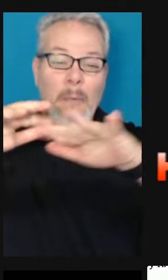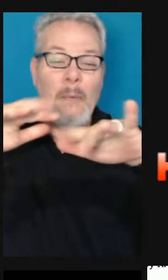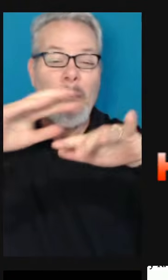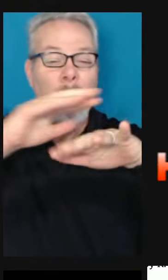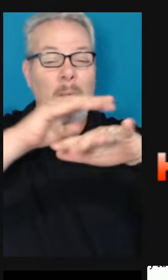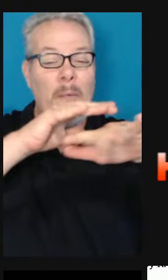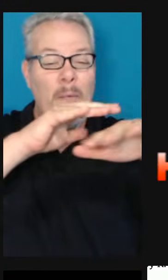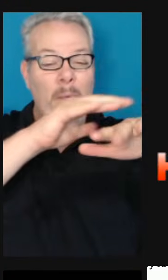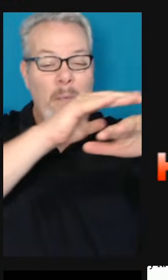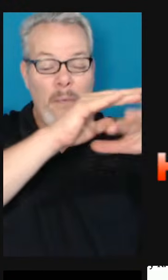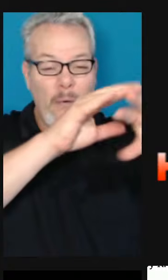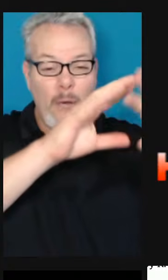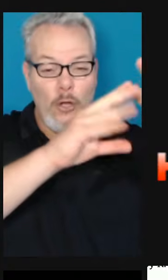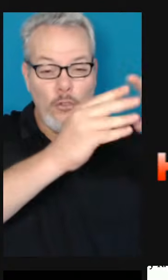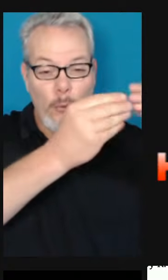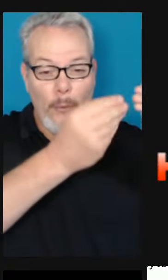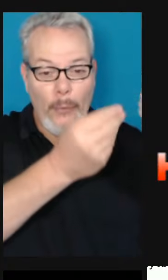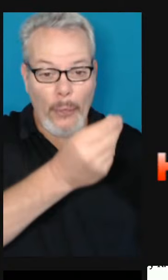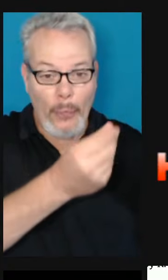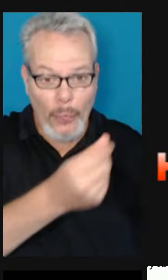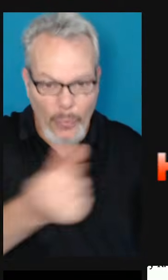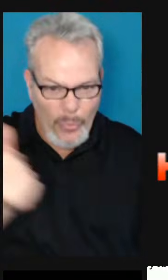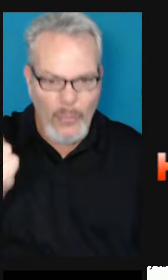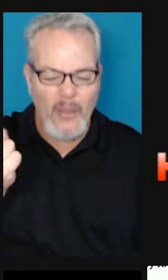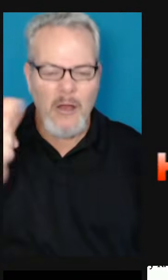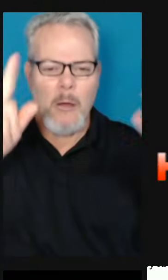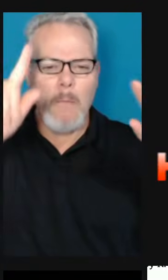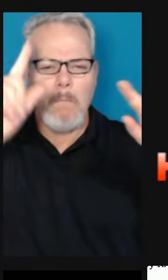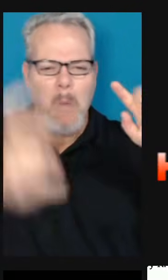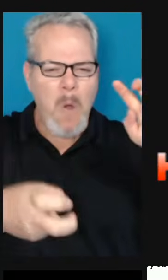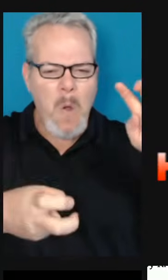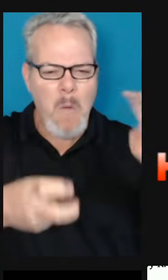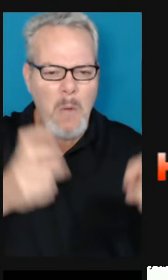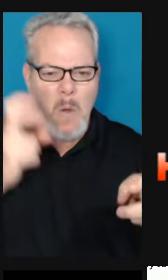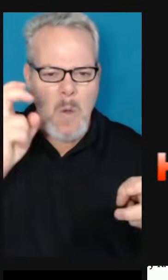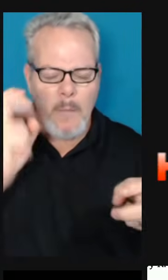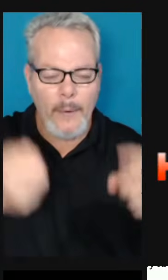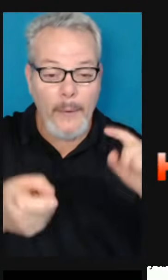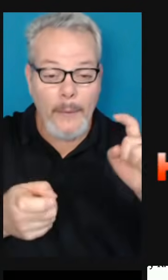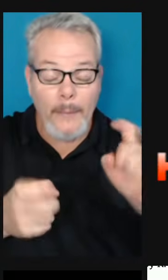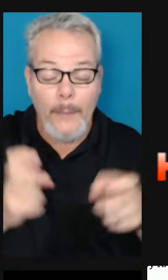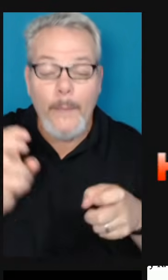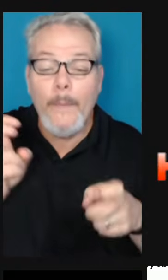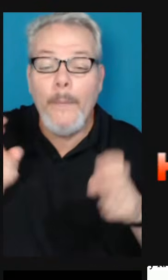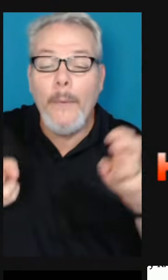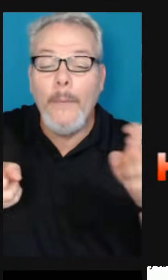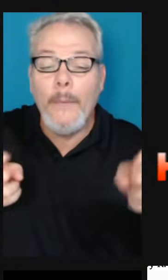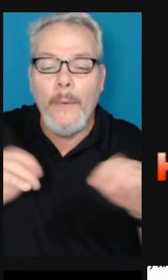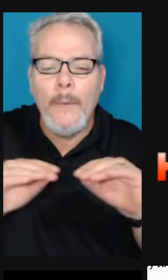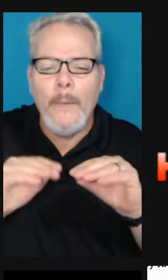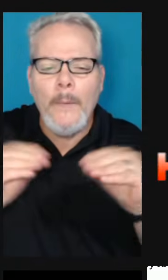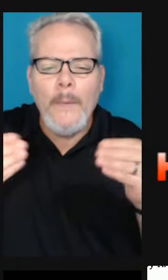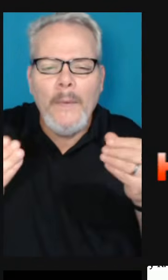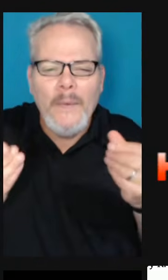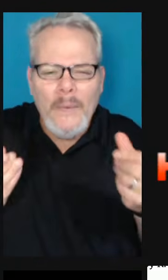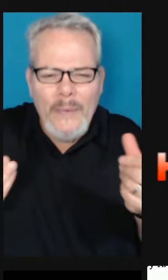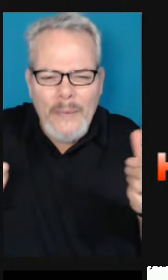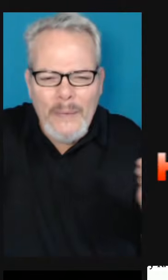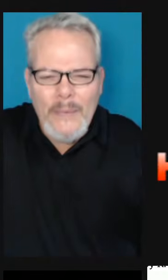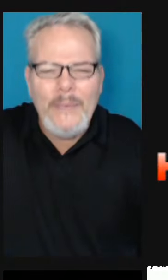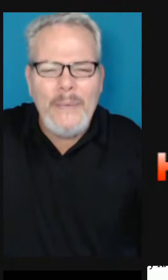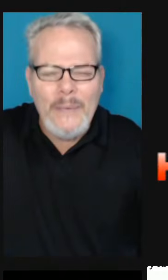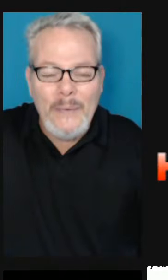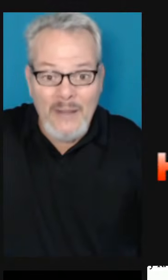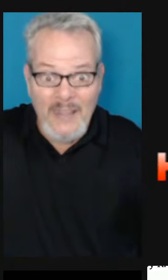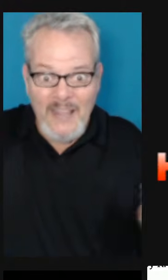the dust falling back to the earth rather than the big pieces further away. And that's kind of what's happening, right? The closer you are, the thing goes up, lands, it's